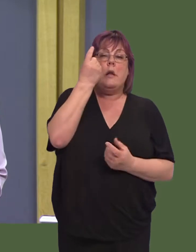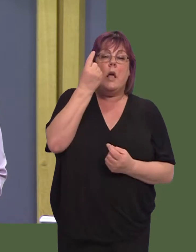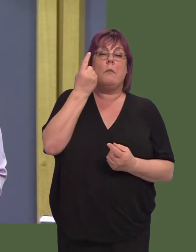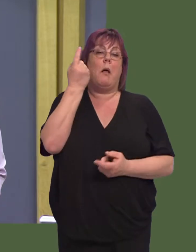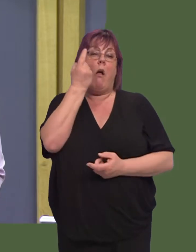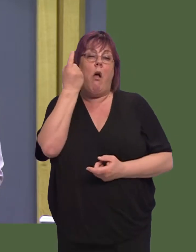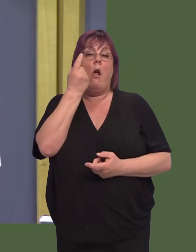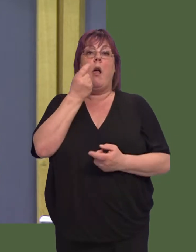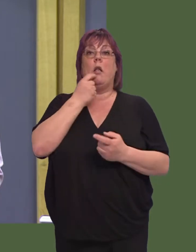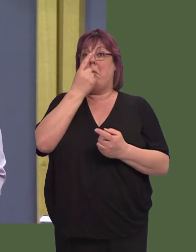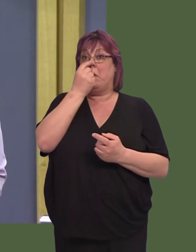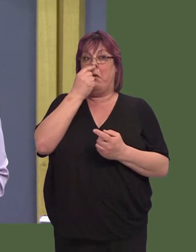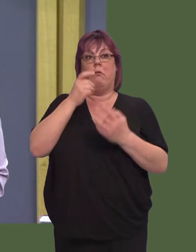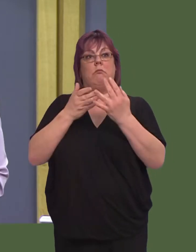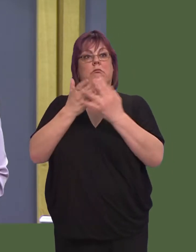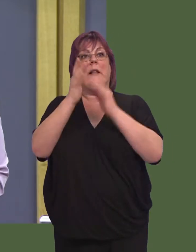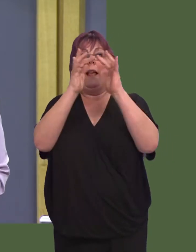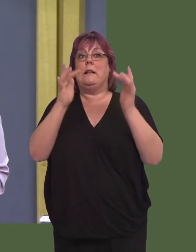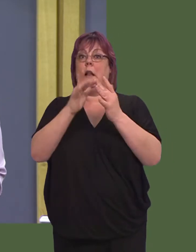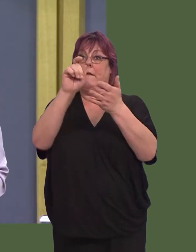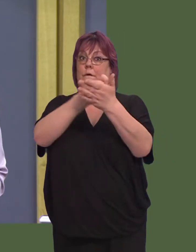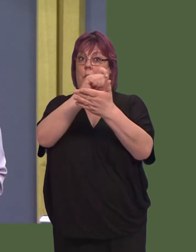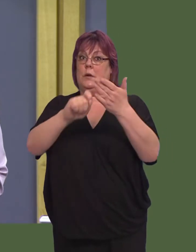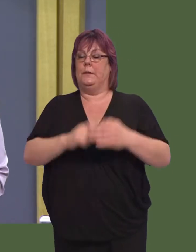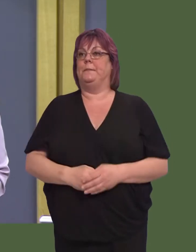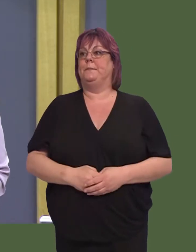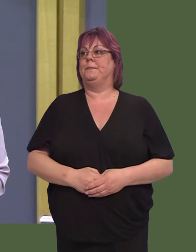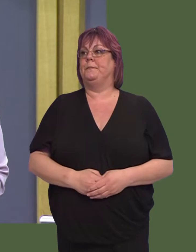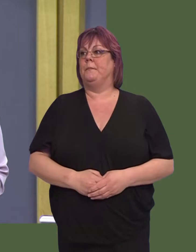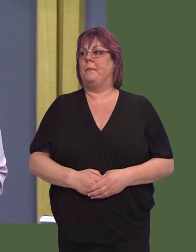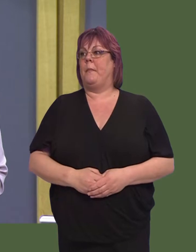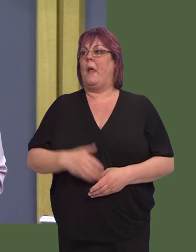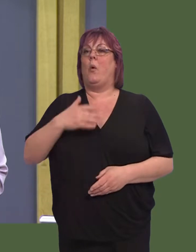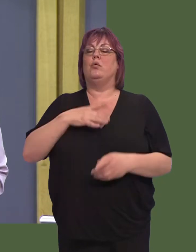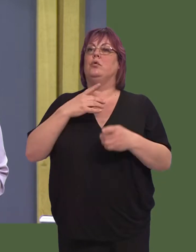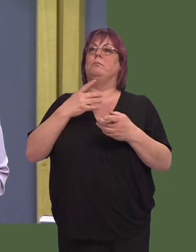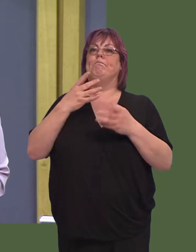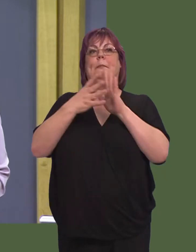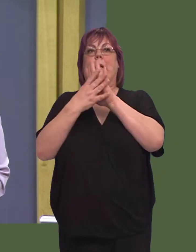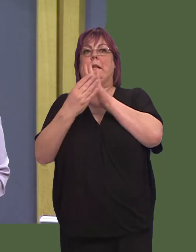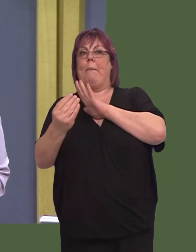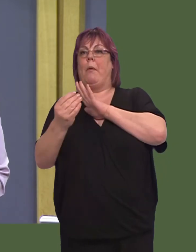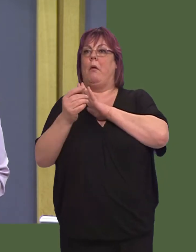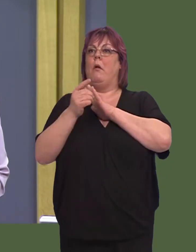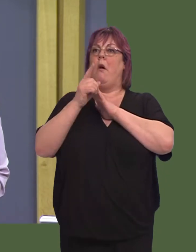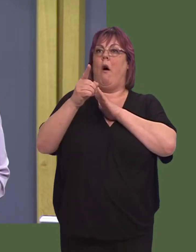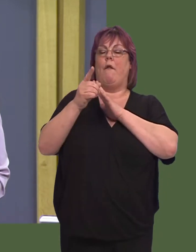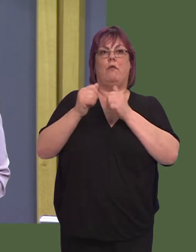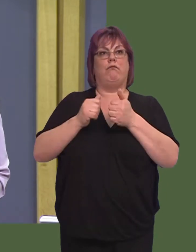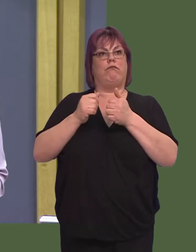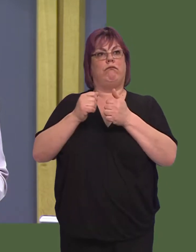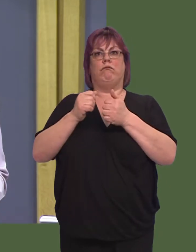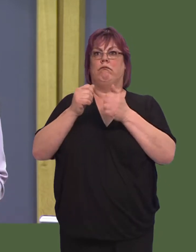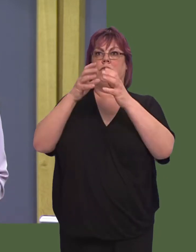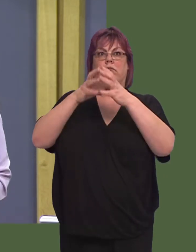Government's package of reforms is electronic voting. In framing my supplementary today, I wanted to cite an example where electronic voting had improved